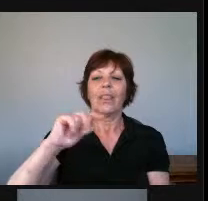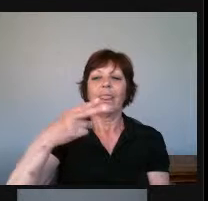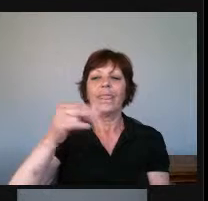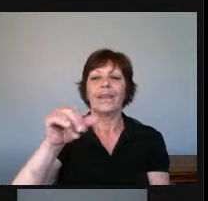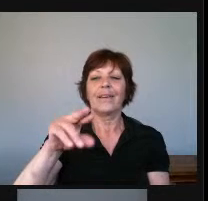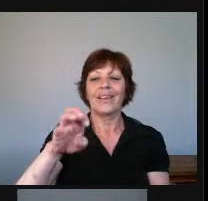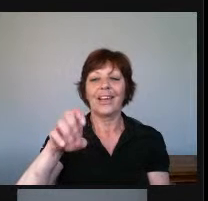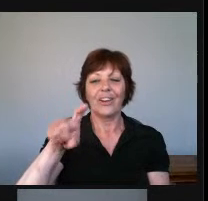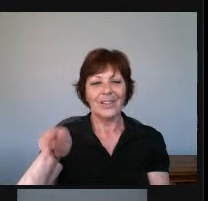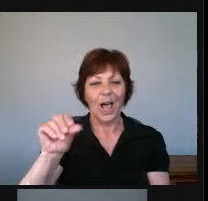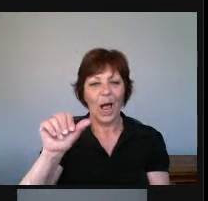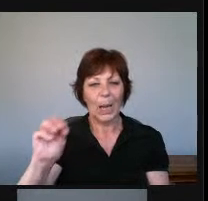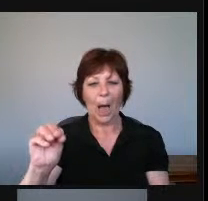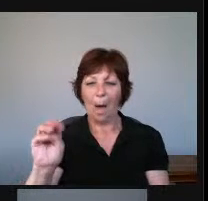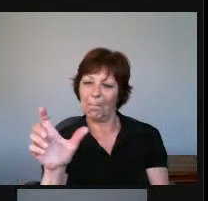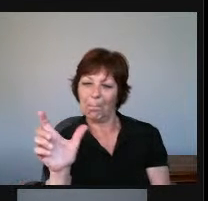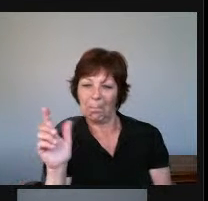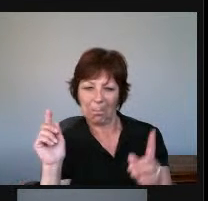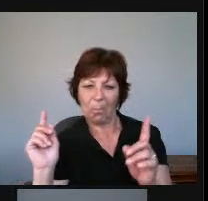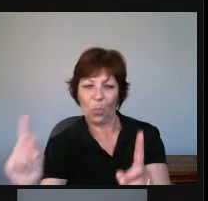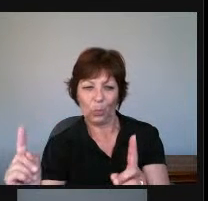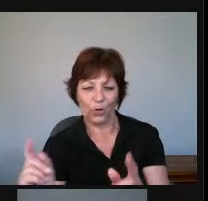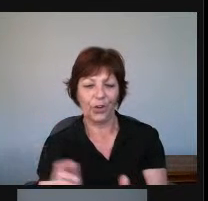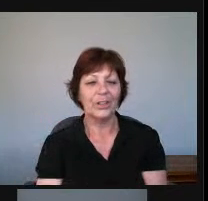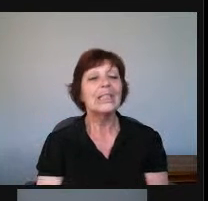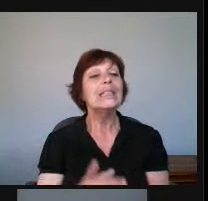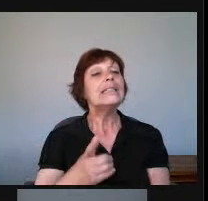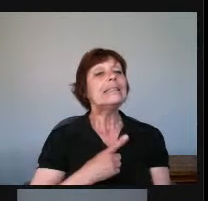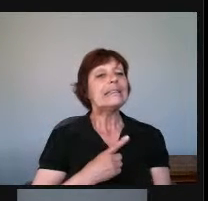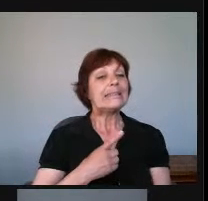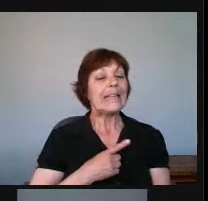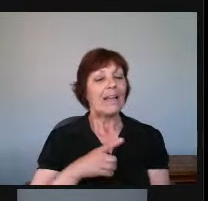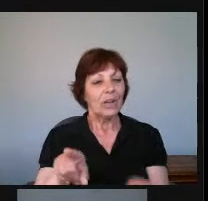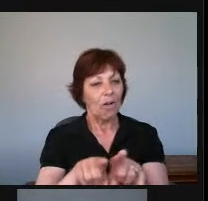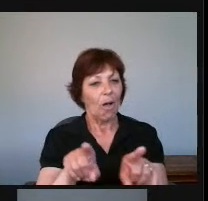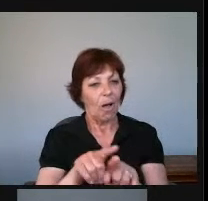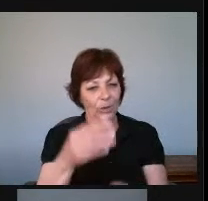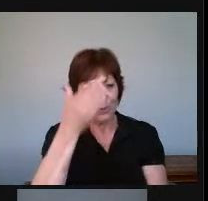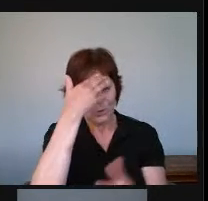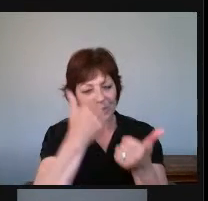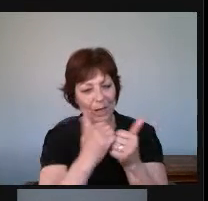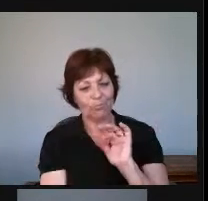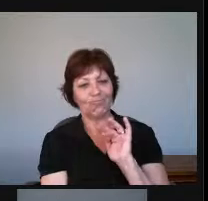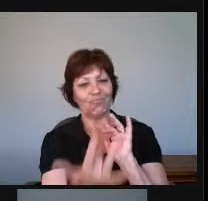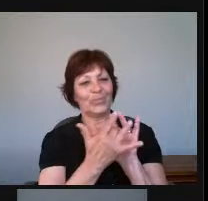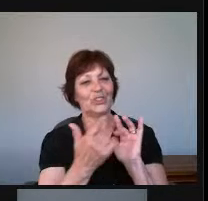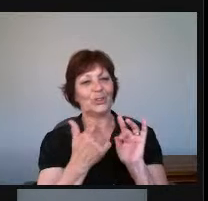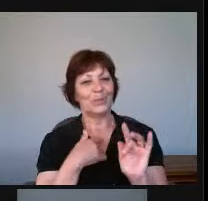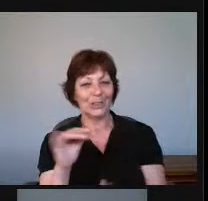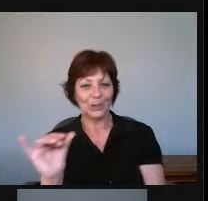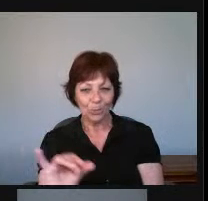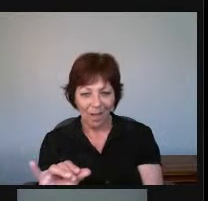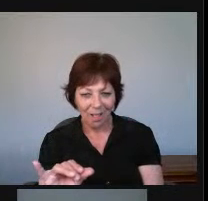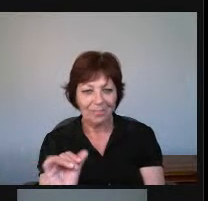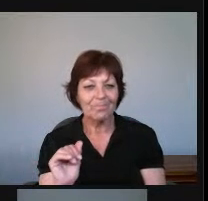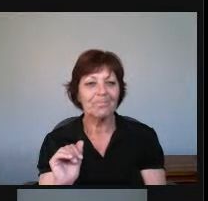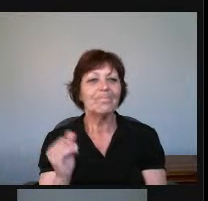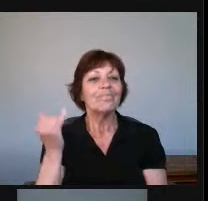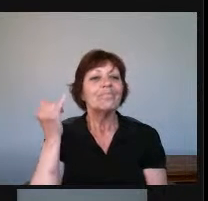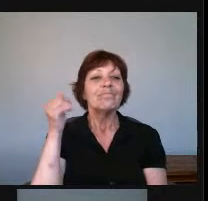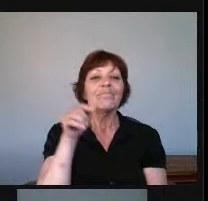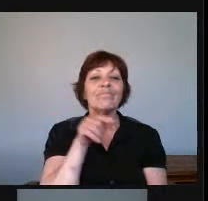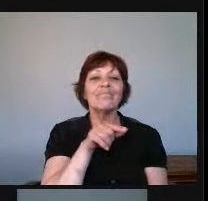healthcare.com, all one word. And David also knows how to reach out to me as well. And so,